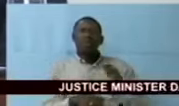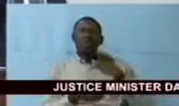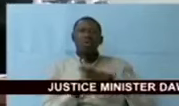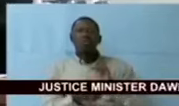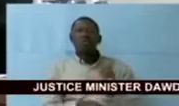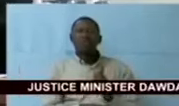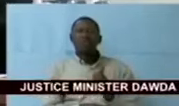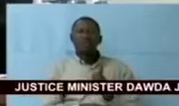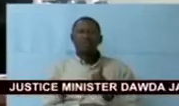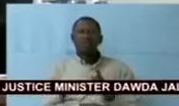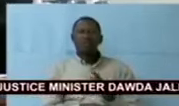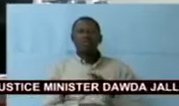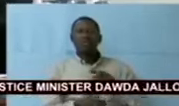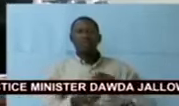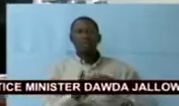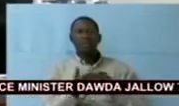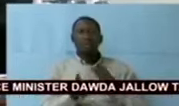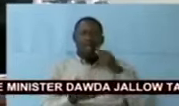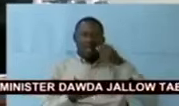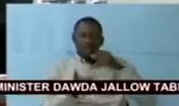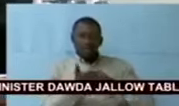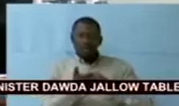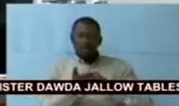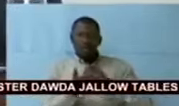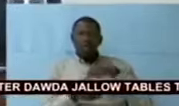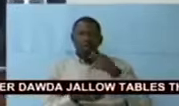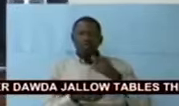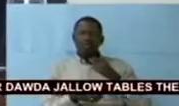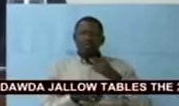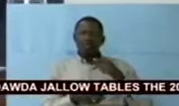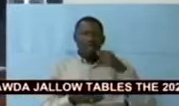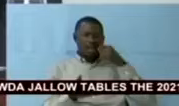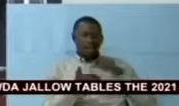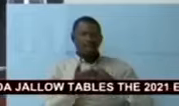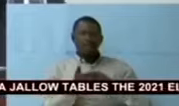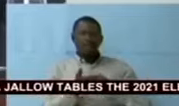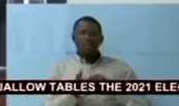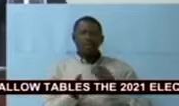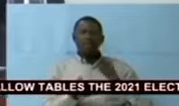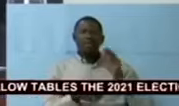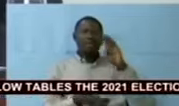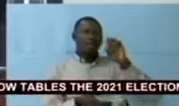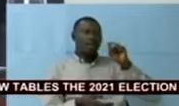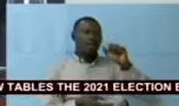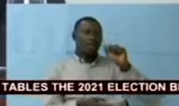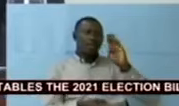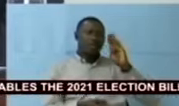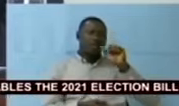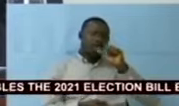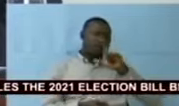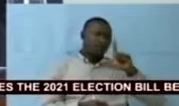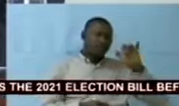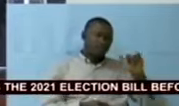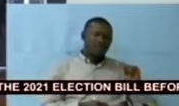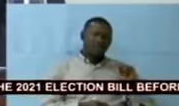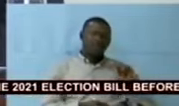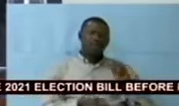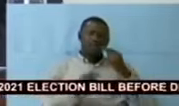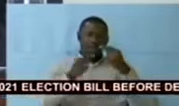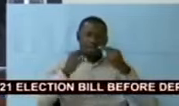Was it that letter of supposed letter by Sabali or supposed statement by